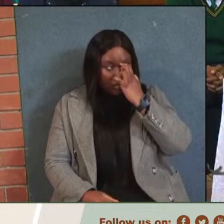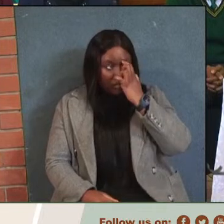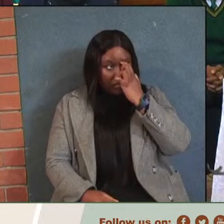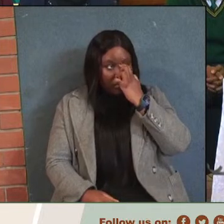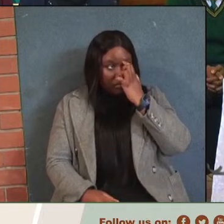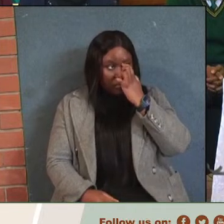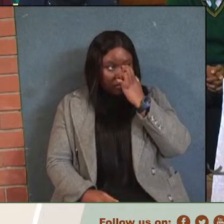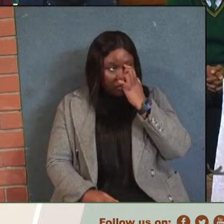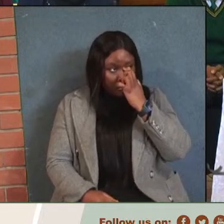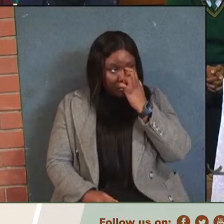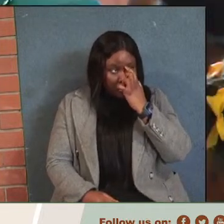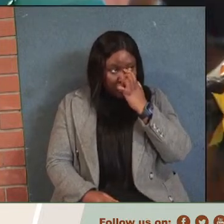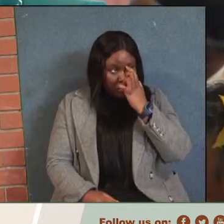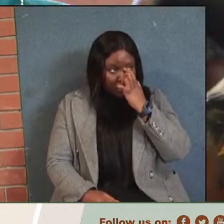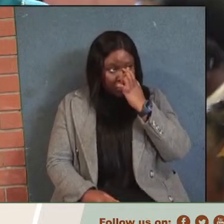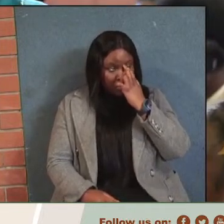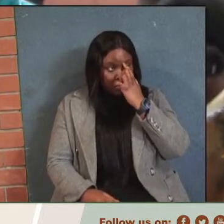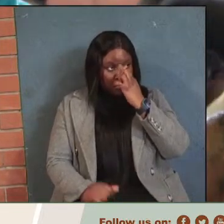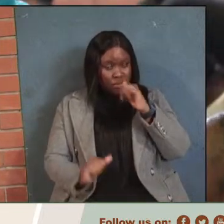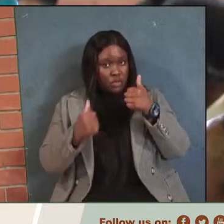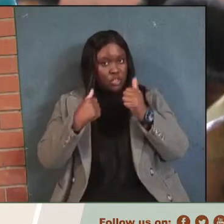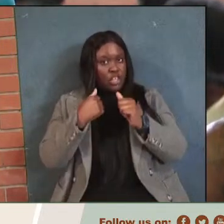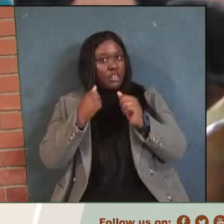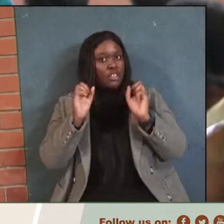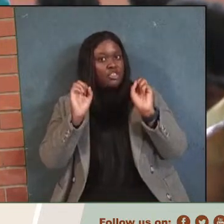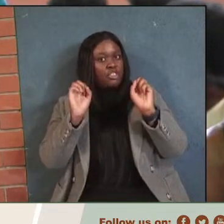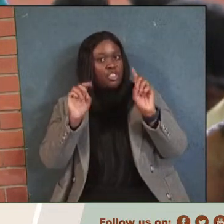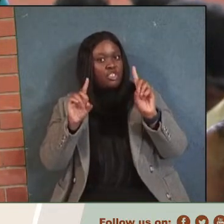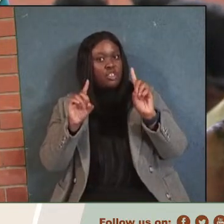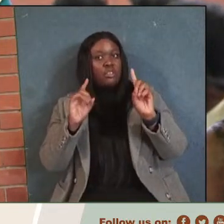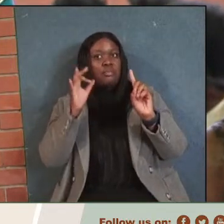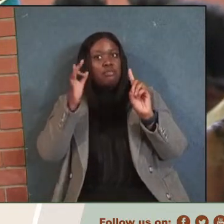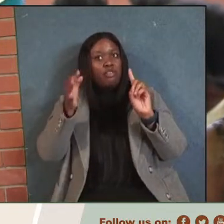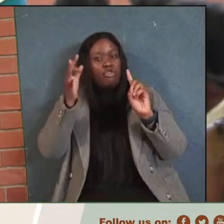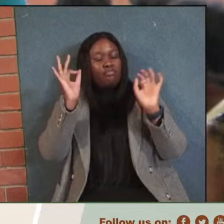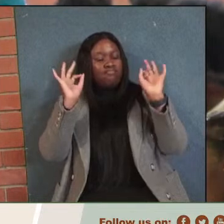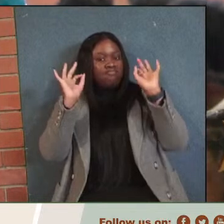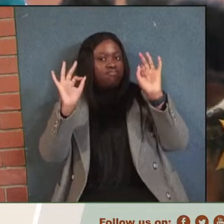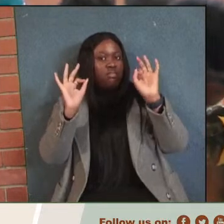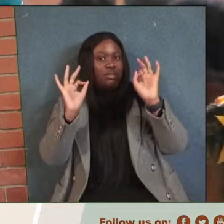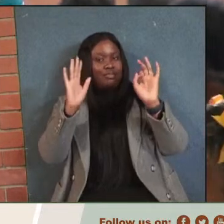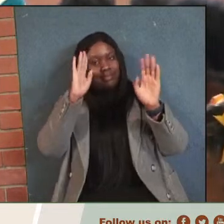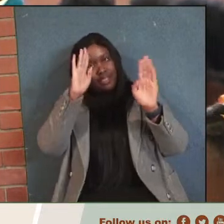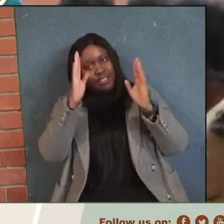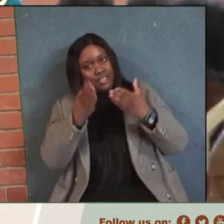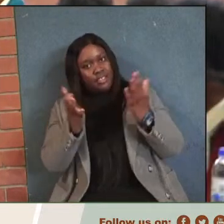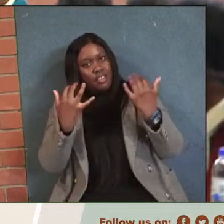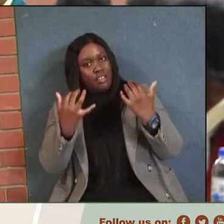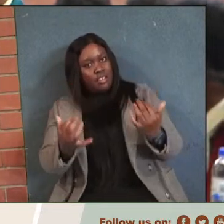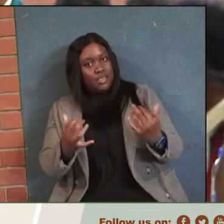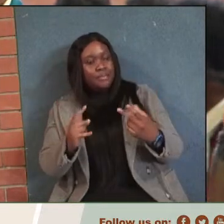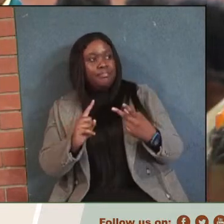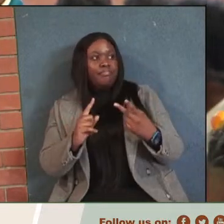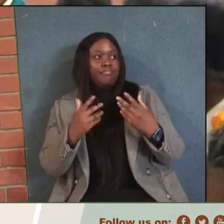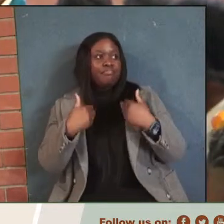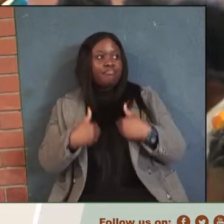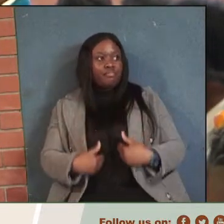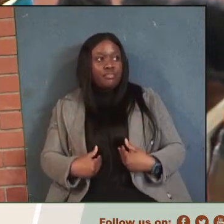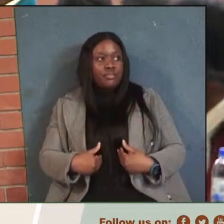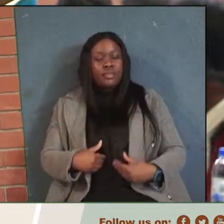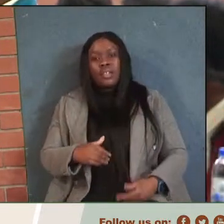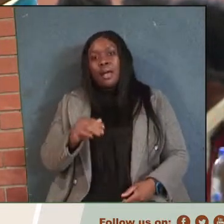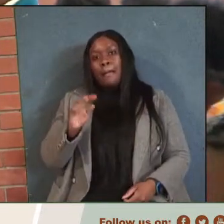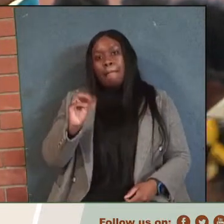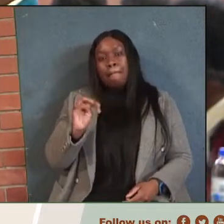A good education is a foundation of a better future. Greetings to the House at large. Standing before you is